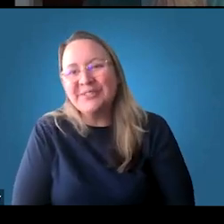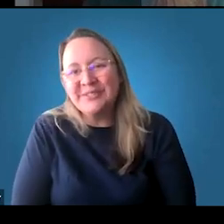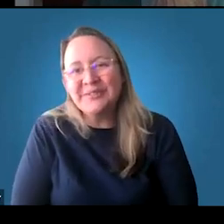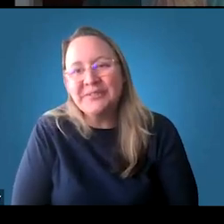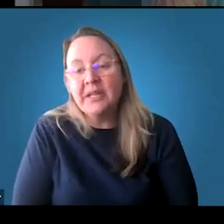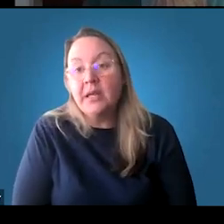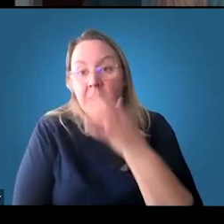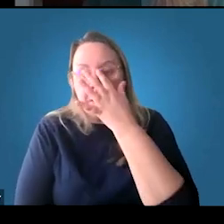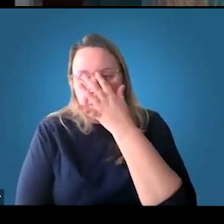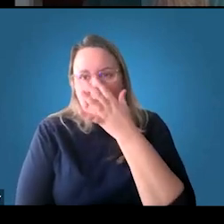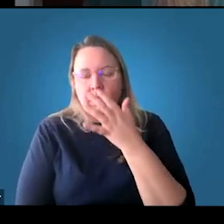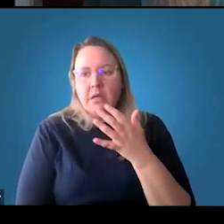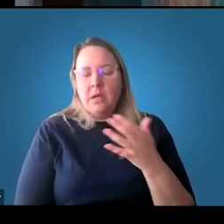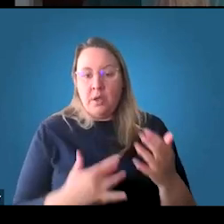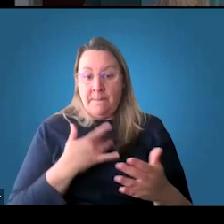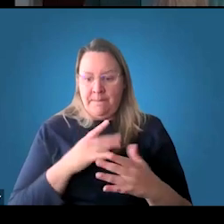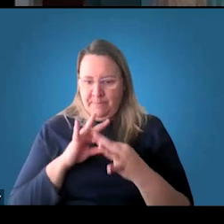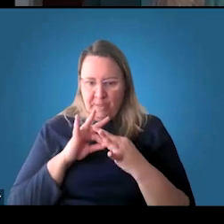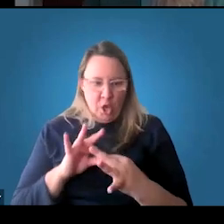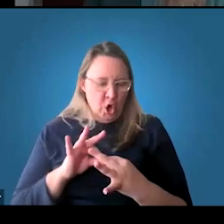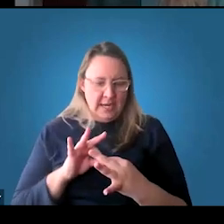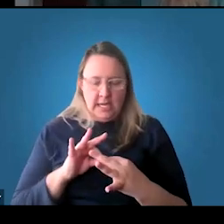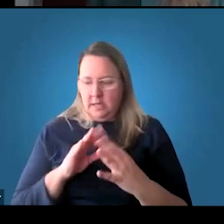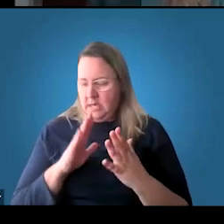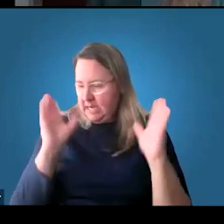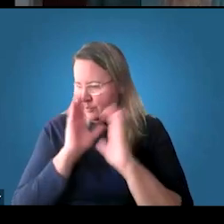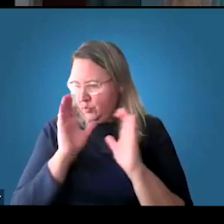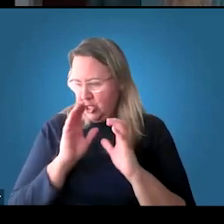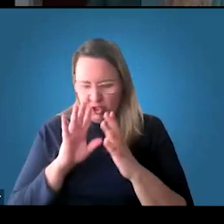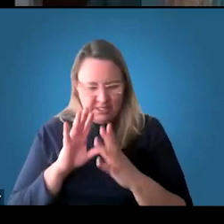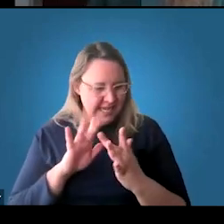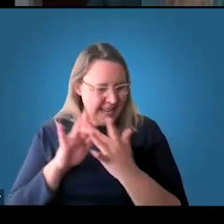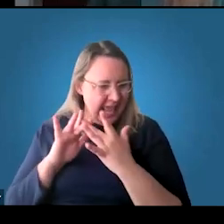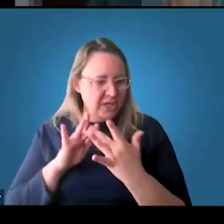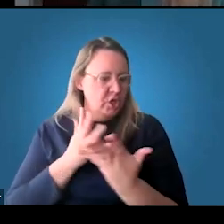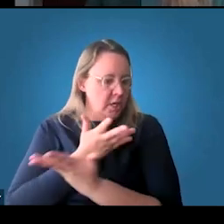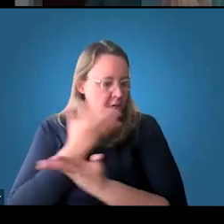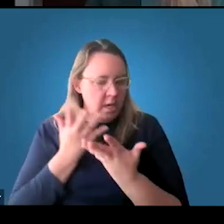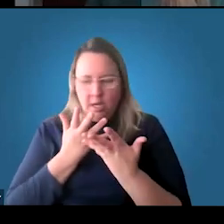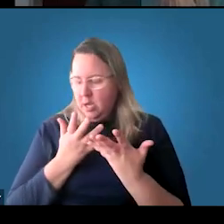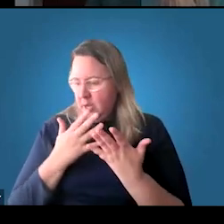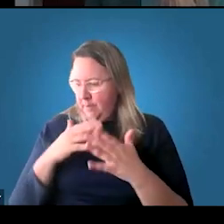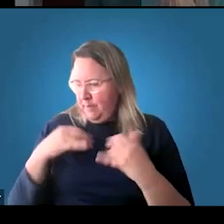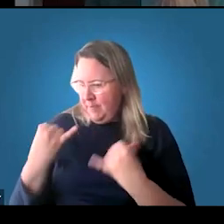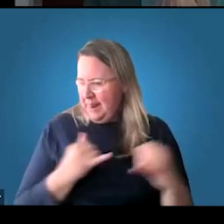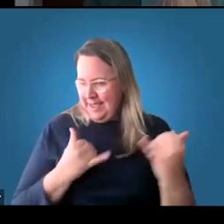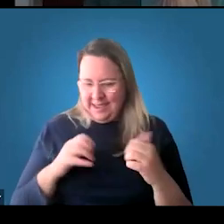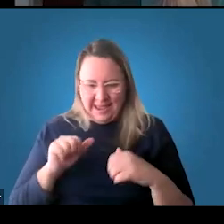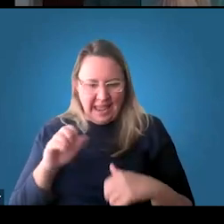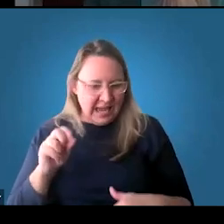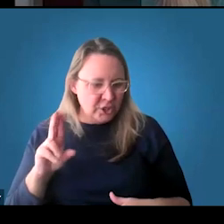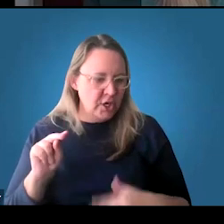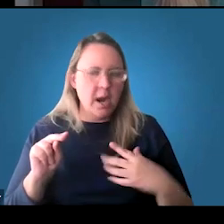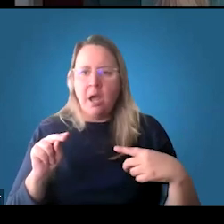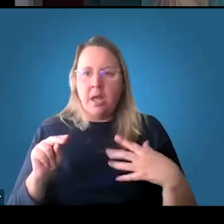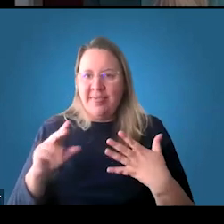Because if that's not belonging, connection, exploration, and play and action, then I don't know what is.